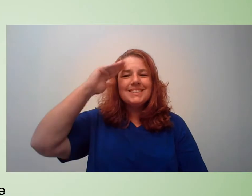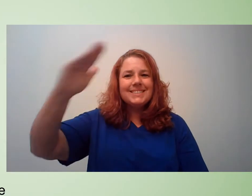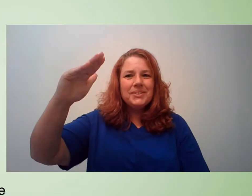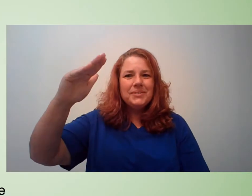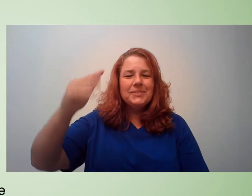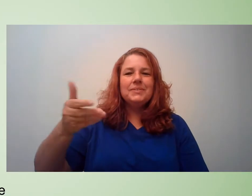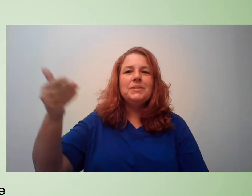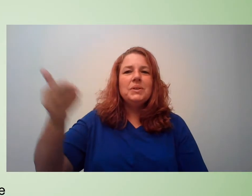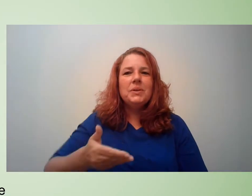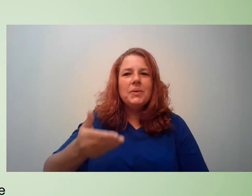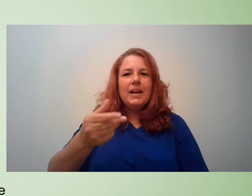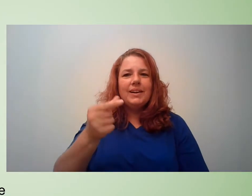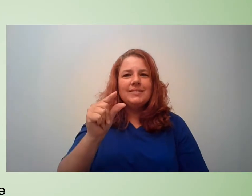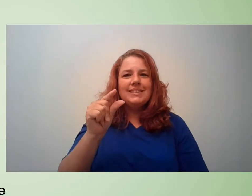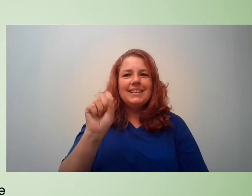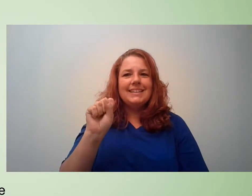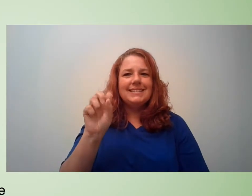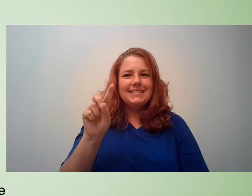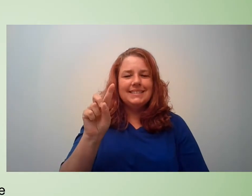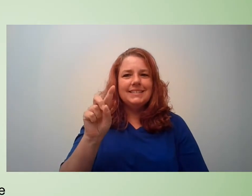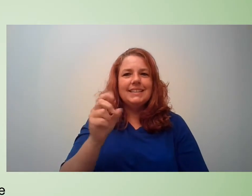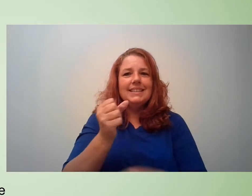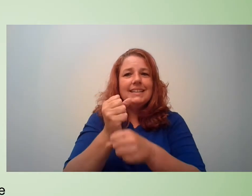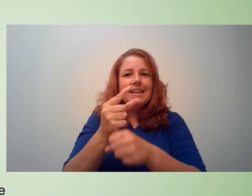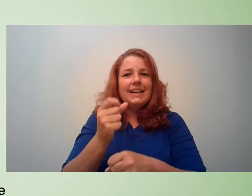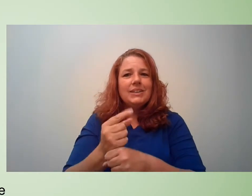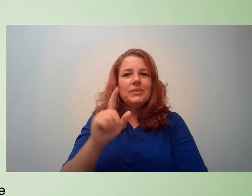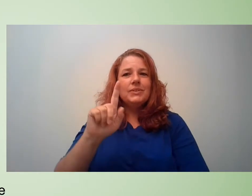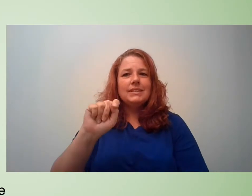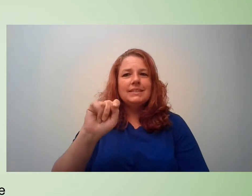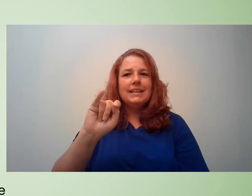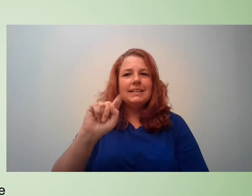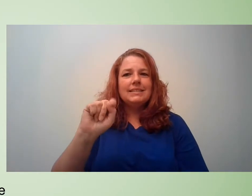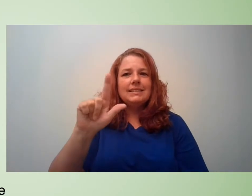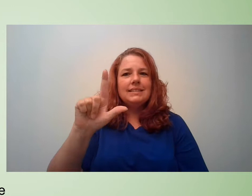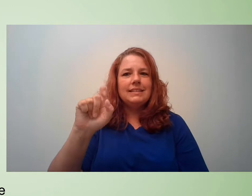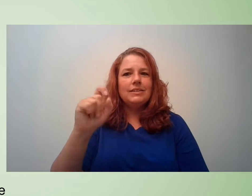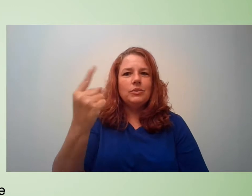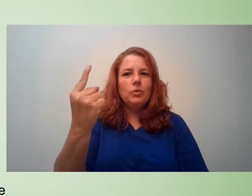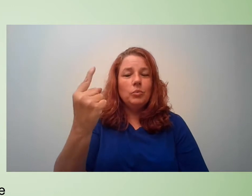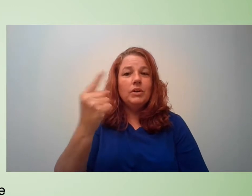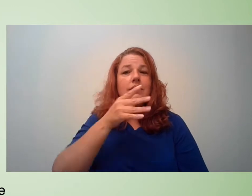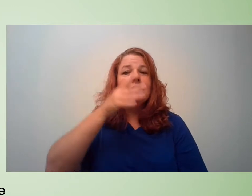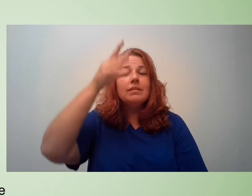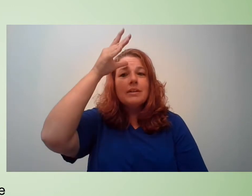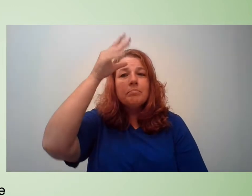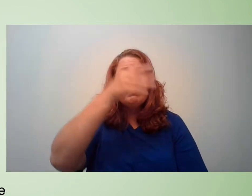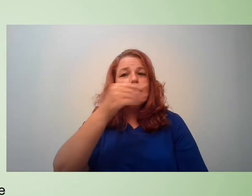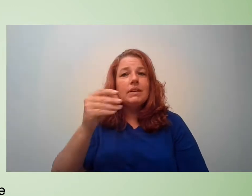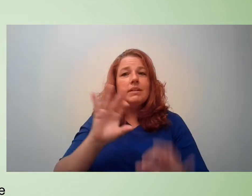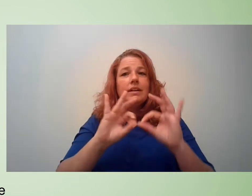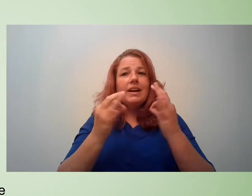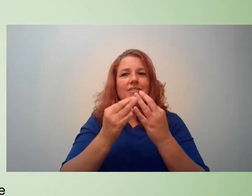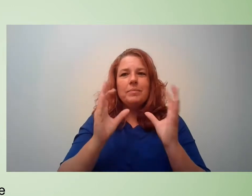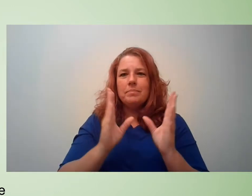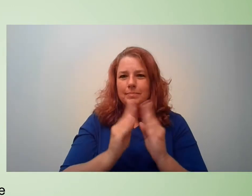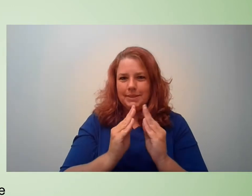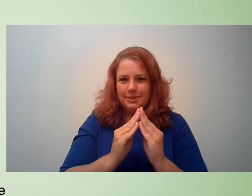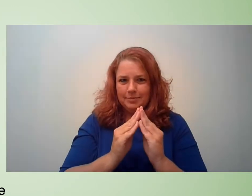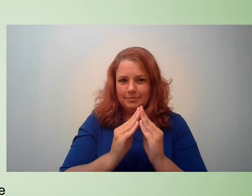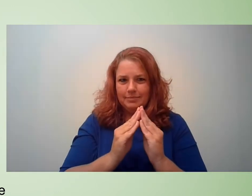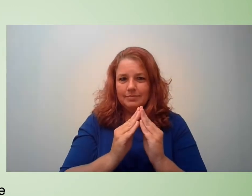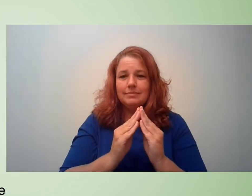Hello, welcome to GSD's annual Title I Parent and Family Meeting. The Every Student Succeeds Act, or